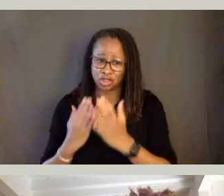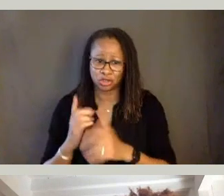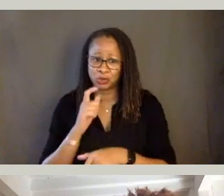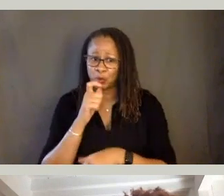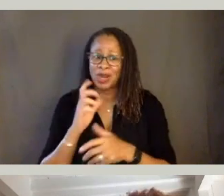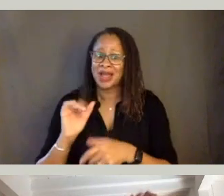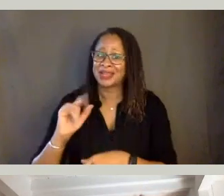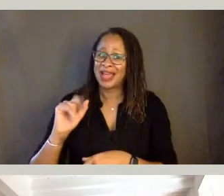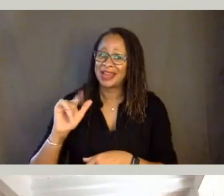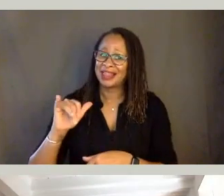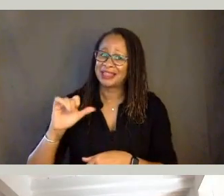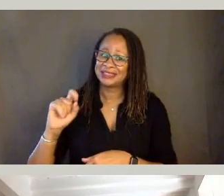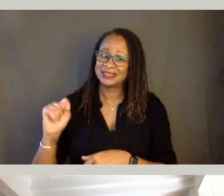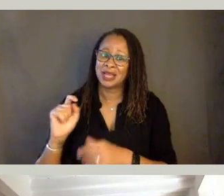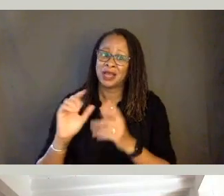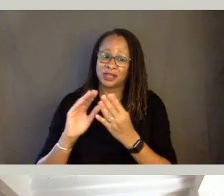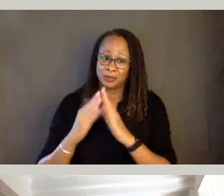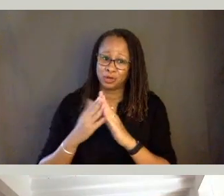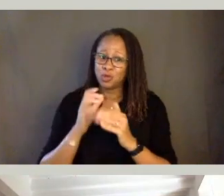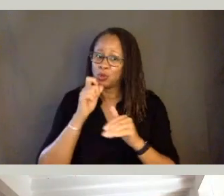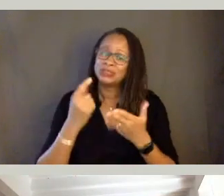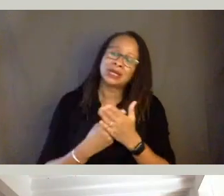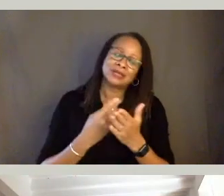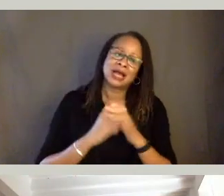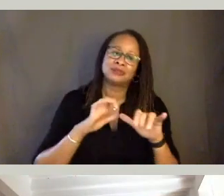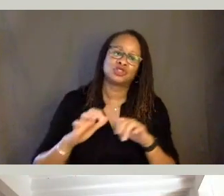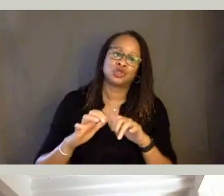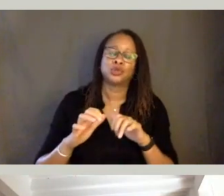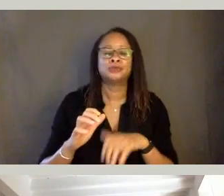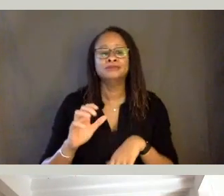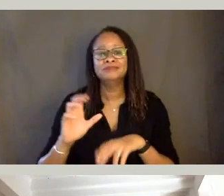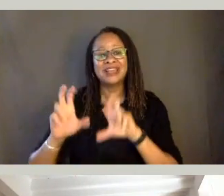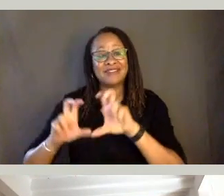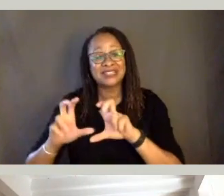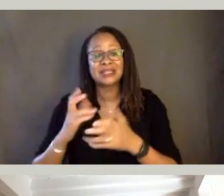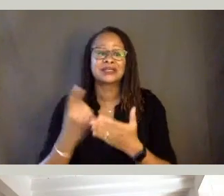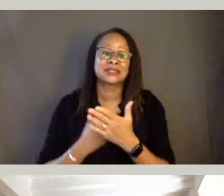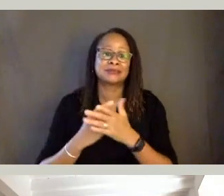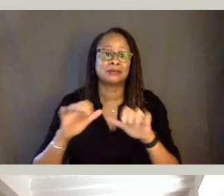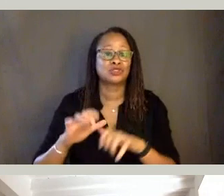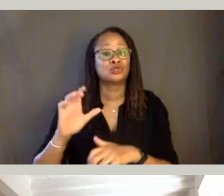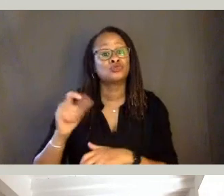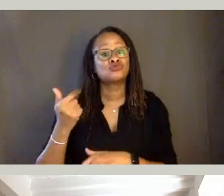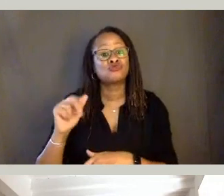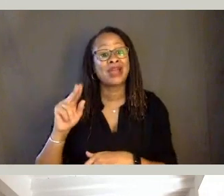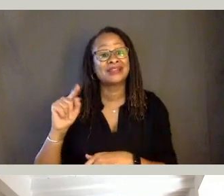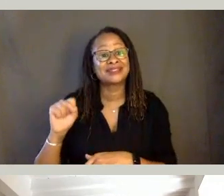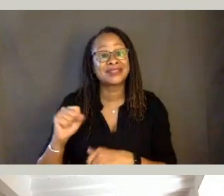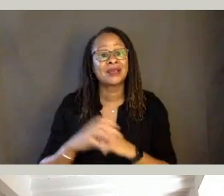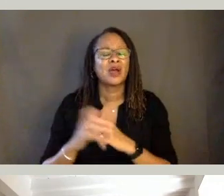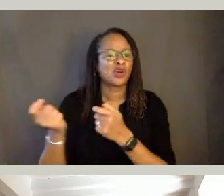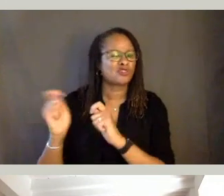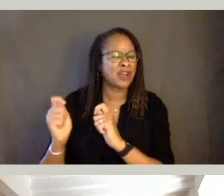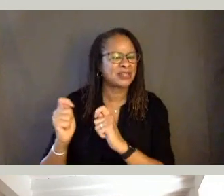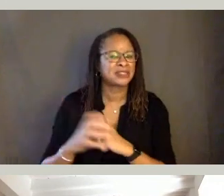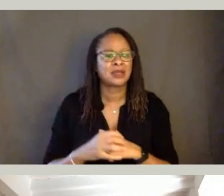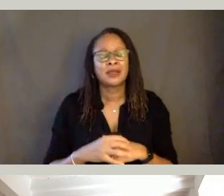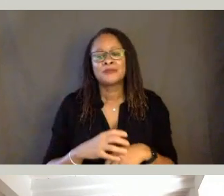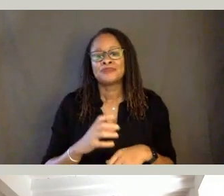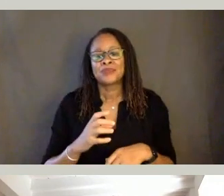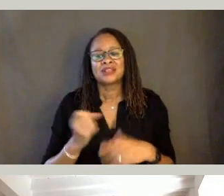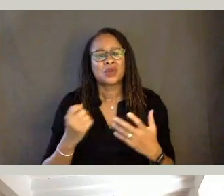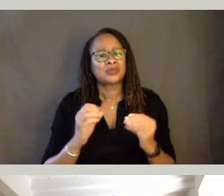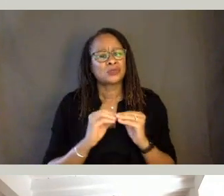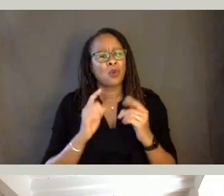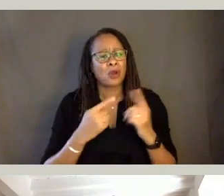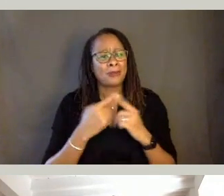do investment and sometimes do grants. And for some of them, their conversation with the film team is, you know, is this about what are your goals